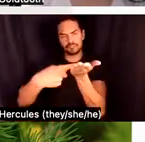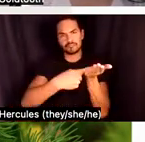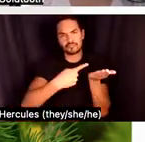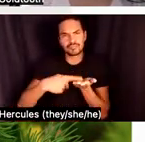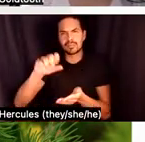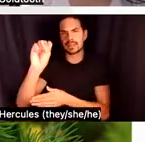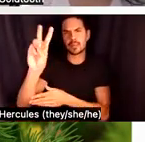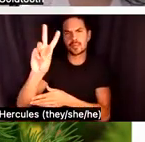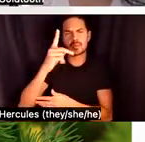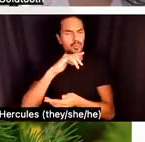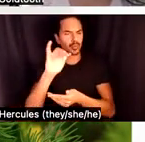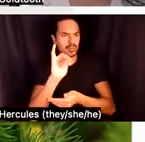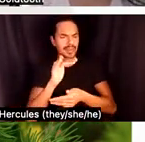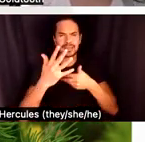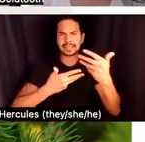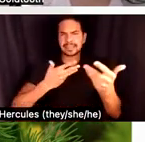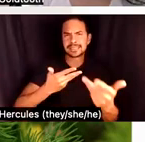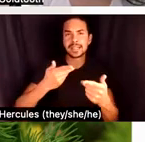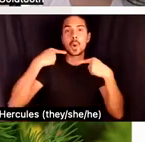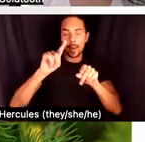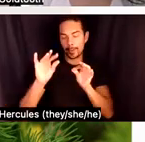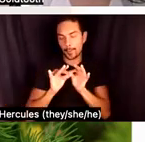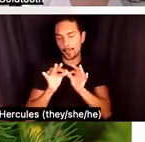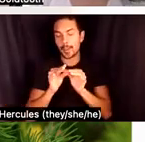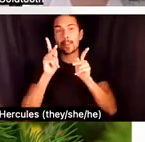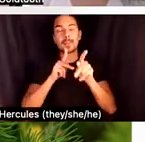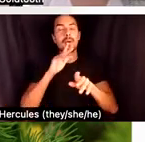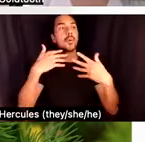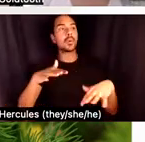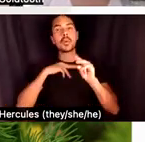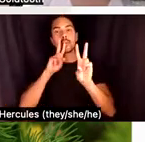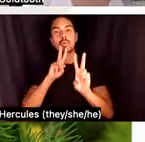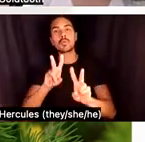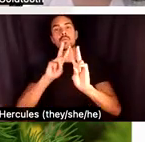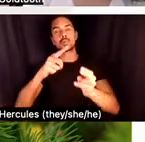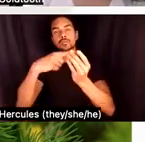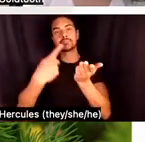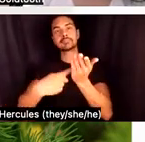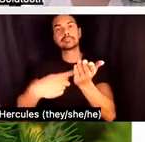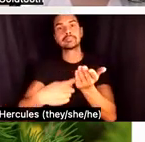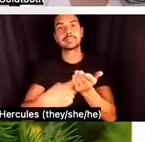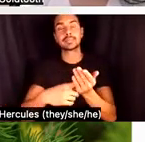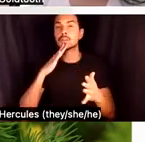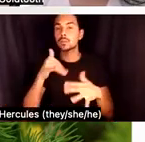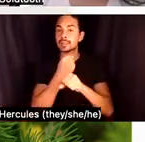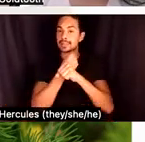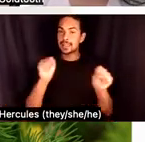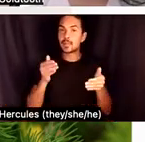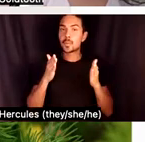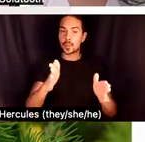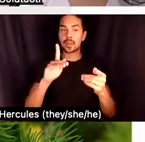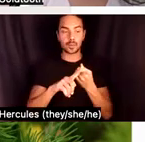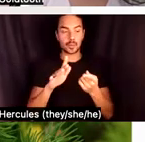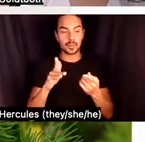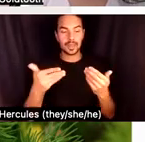And it was really cool. And people looked forward to coming. And it was sort of a safe way to